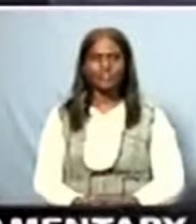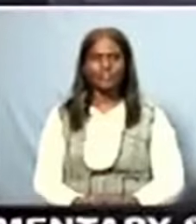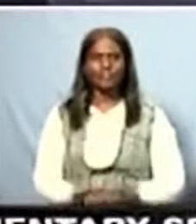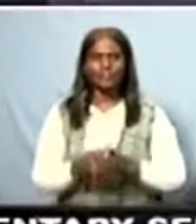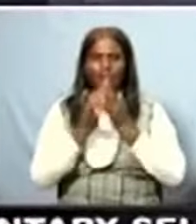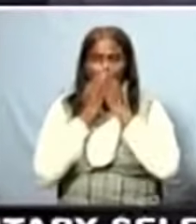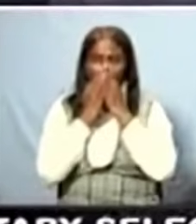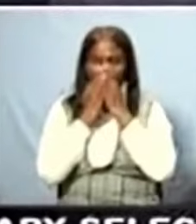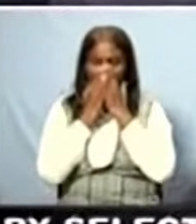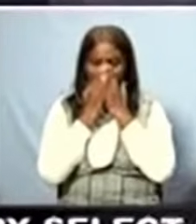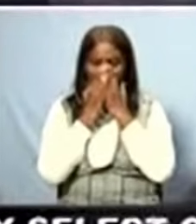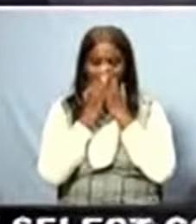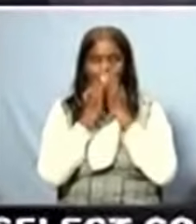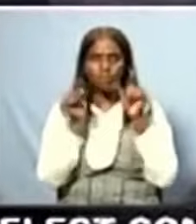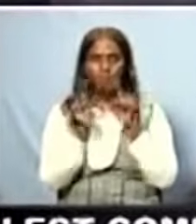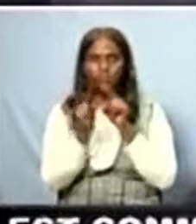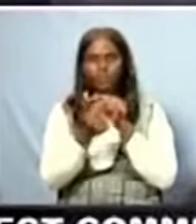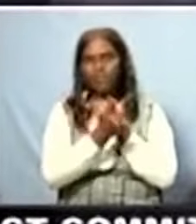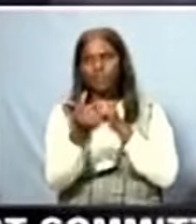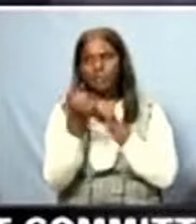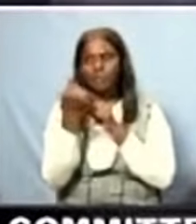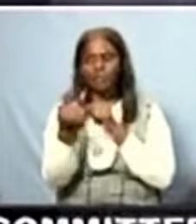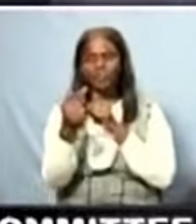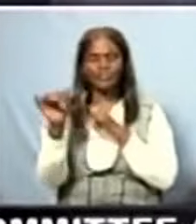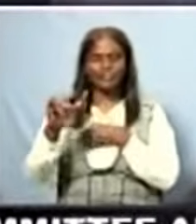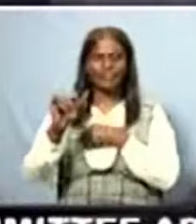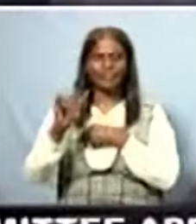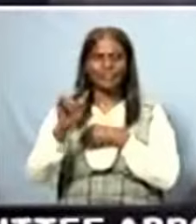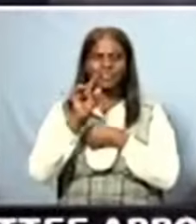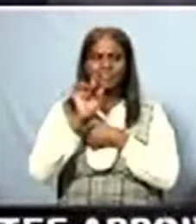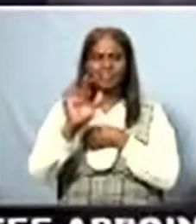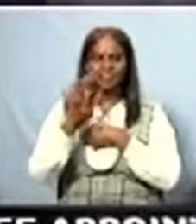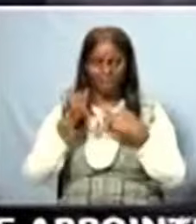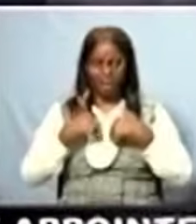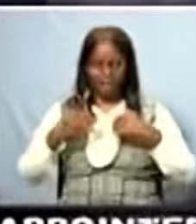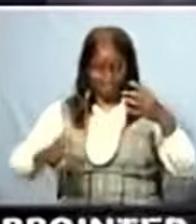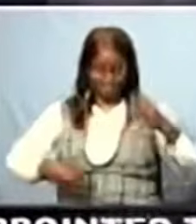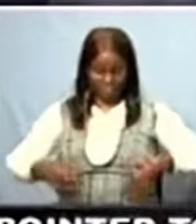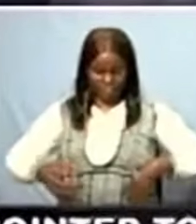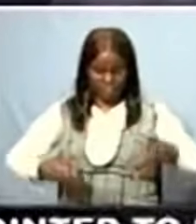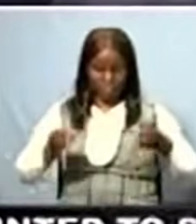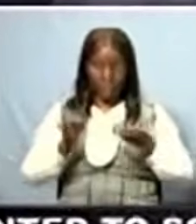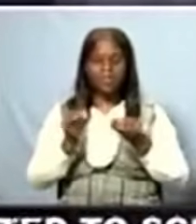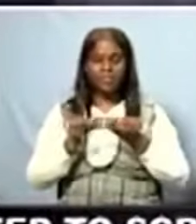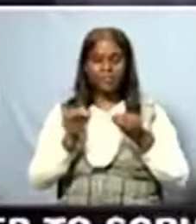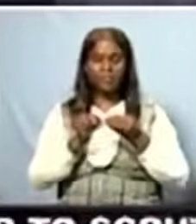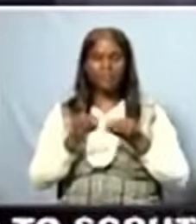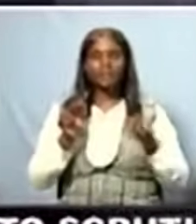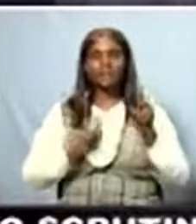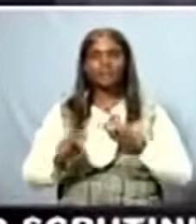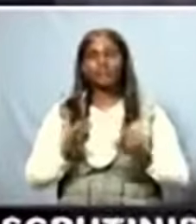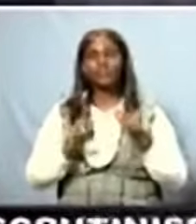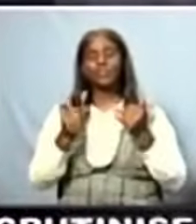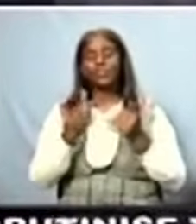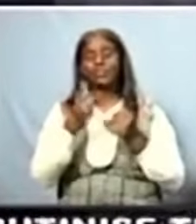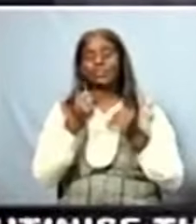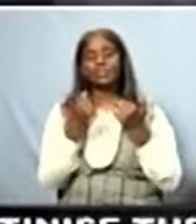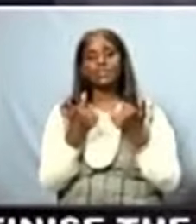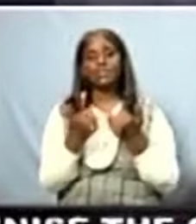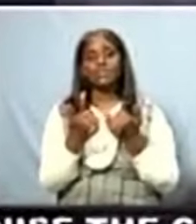position? The other one is, yes, indeed, there's been an outcry out there. People